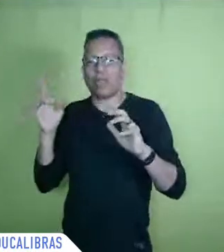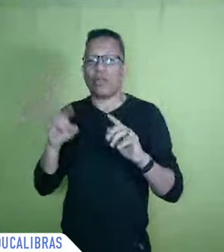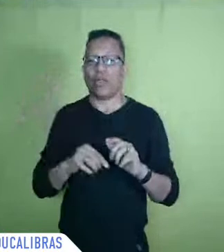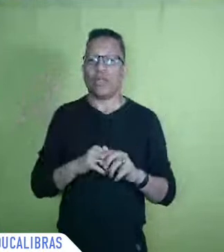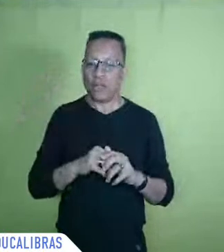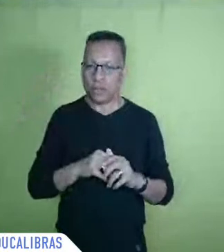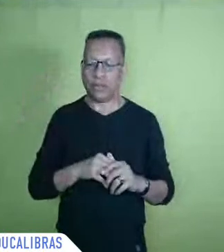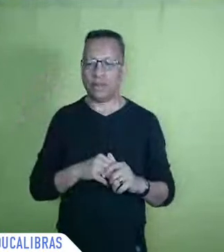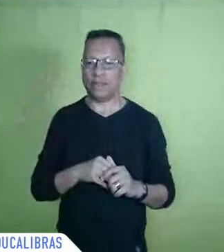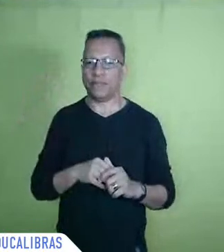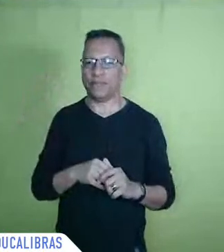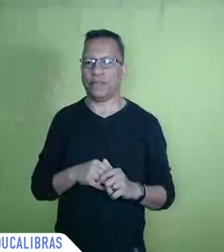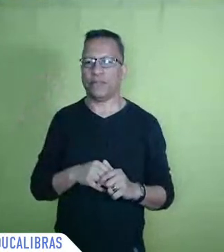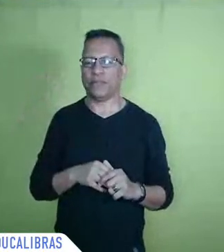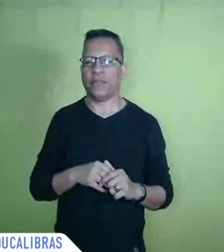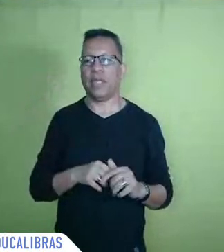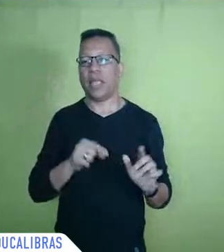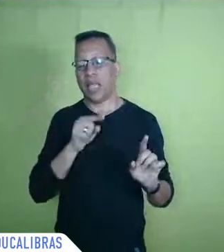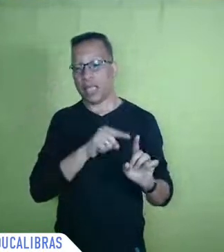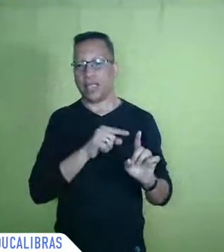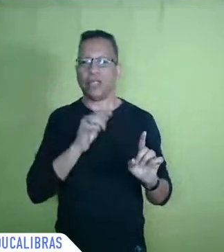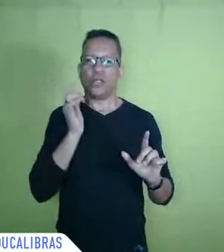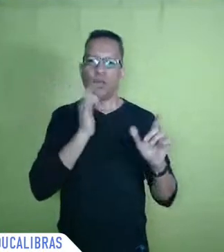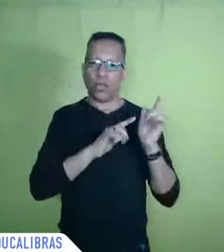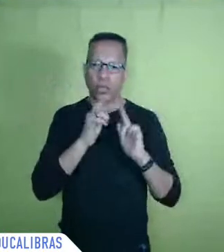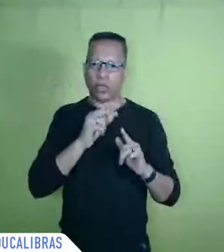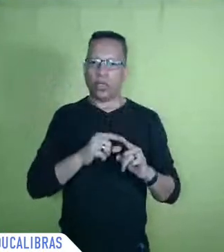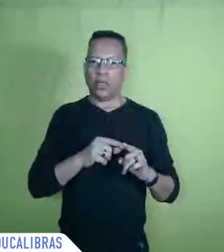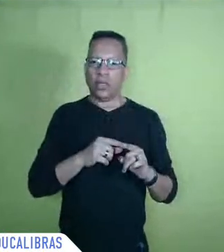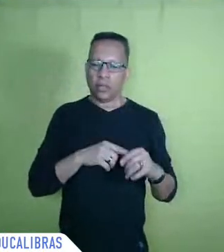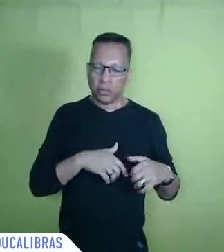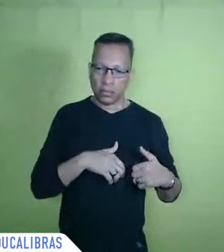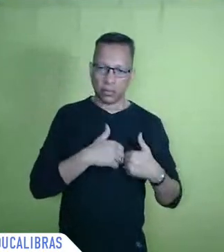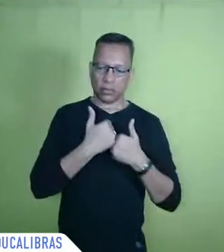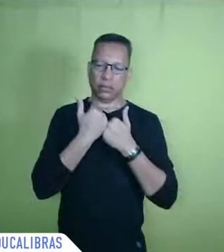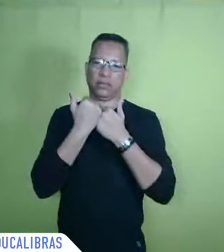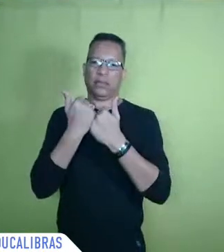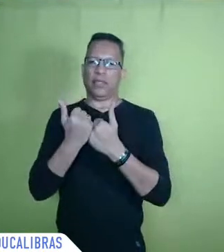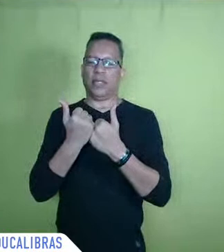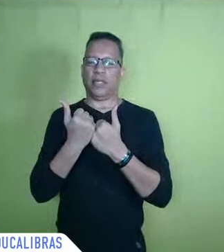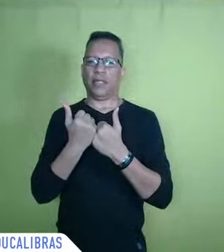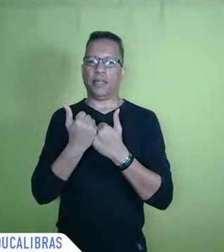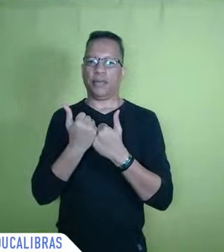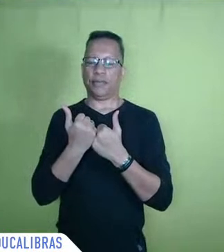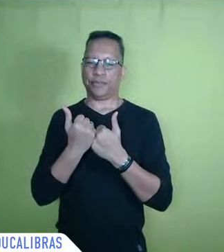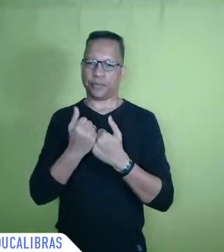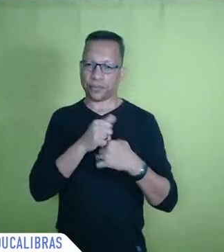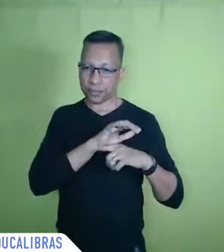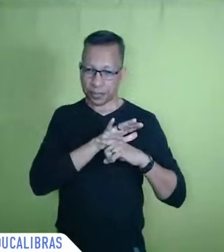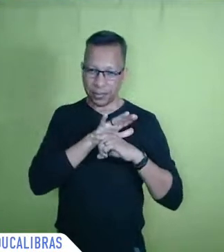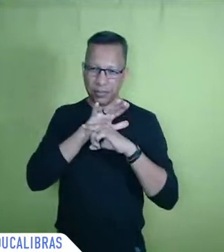convincing those who refuse to support